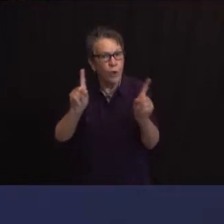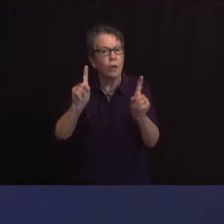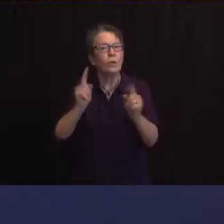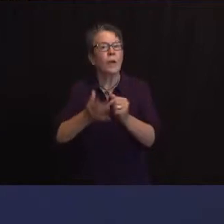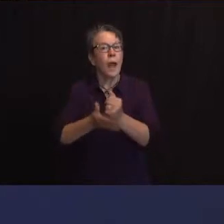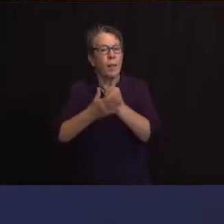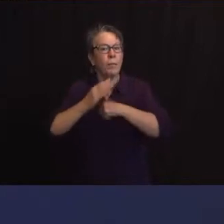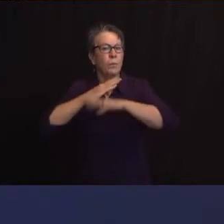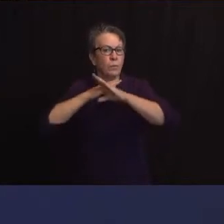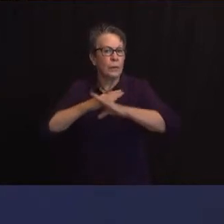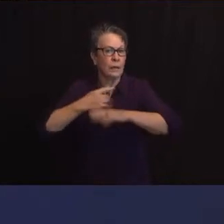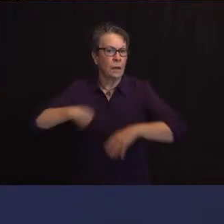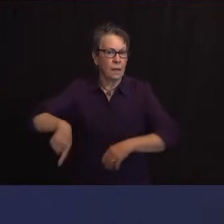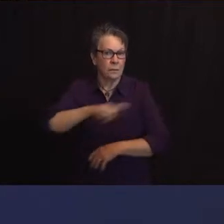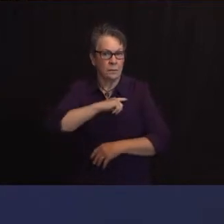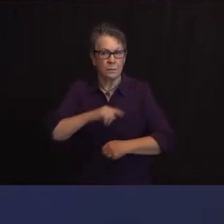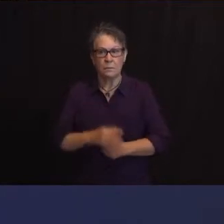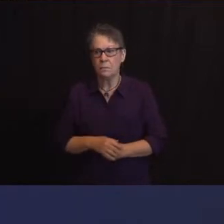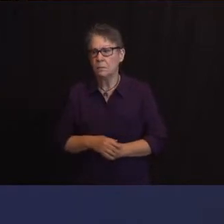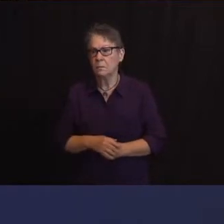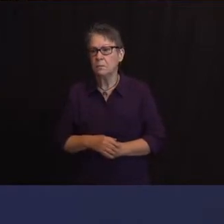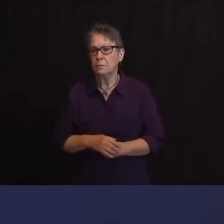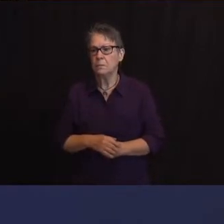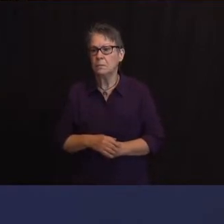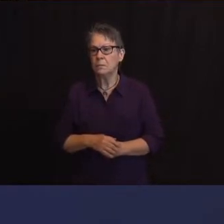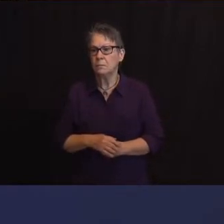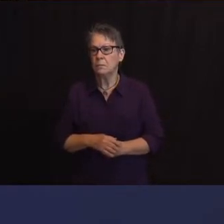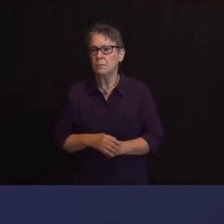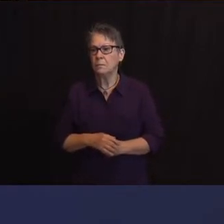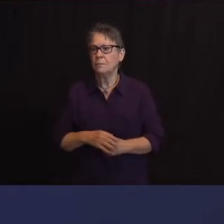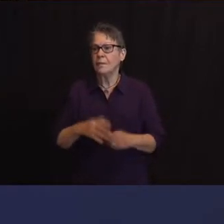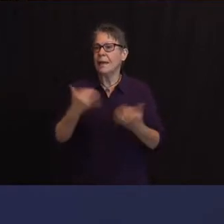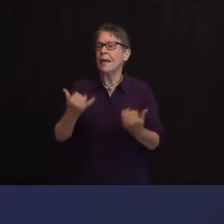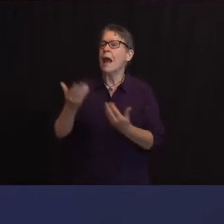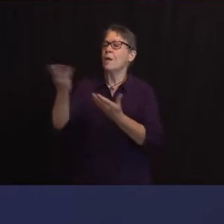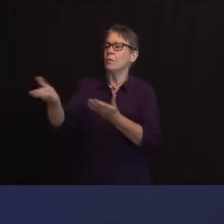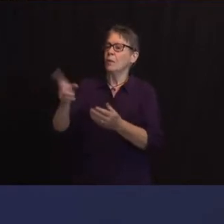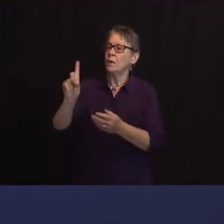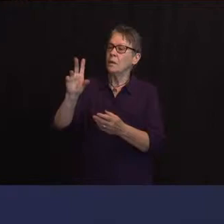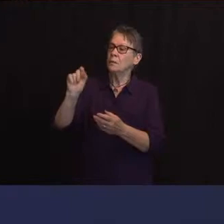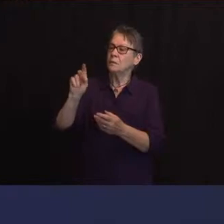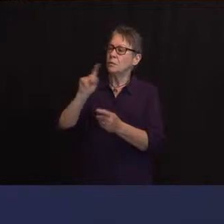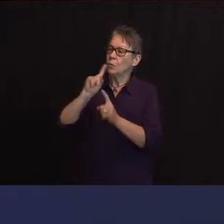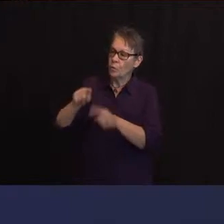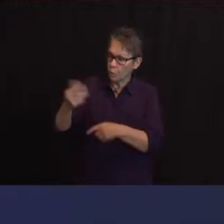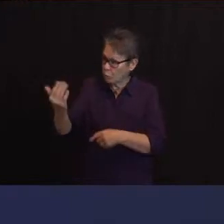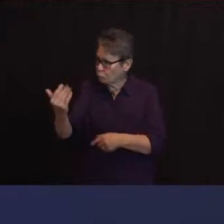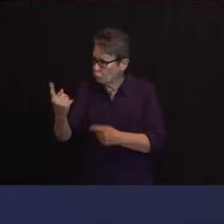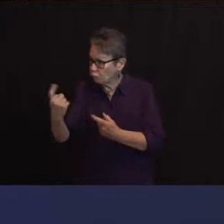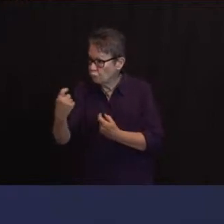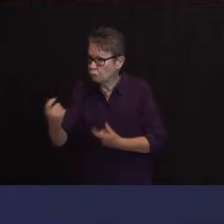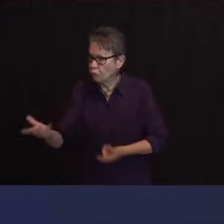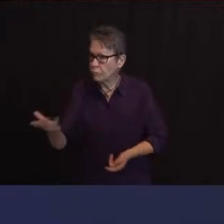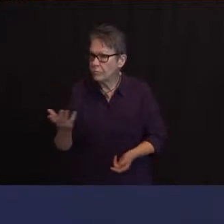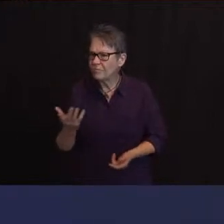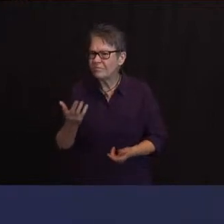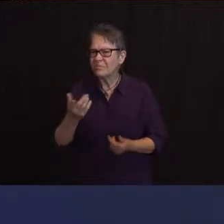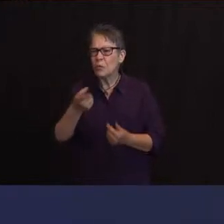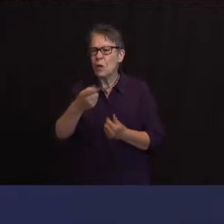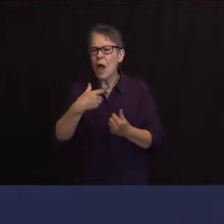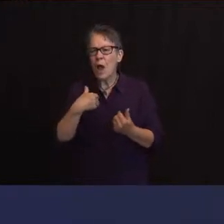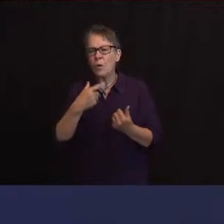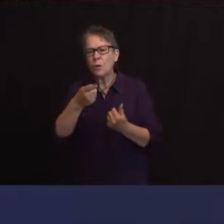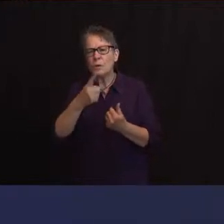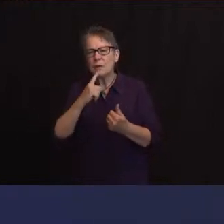that. Thank you. Dustin, how are you? Good afternoon. You just touched on this with the Johnson & Johnson, but I just want to follow up.